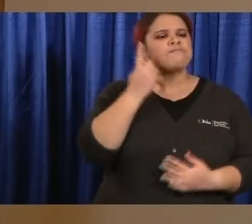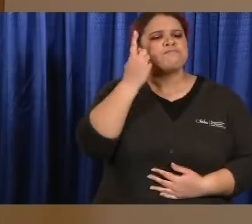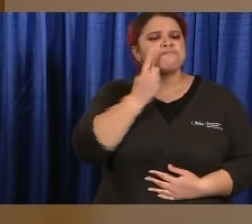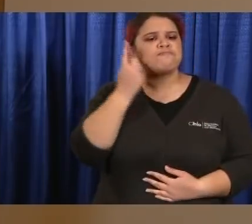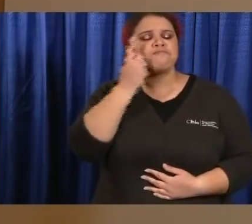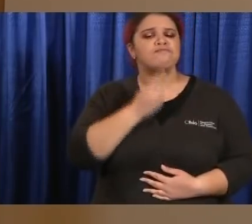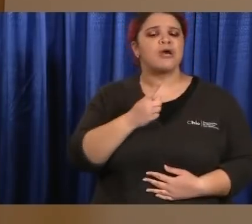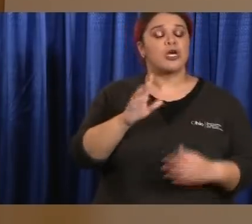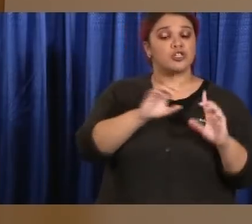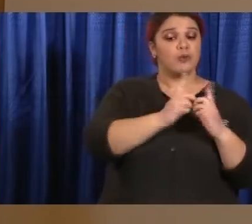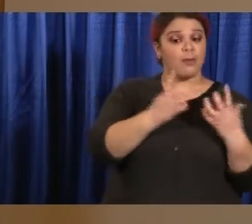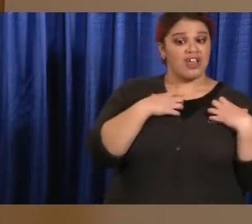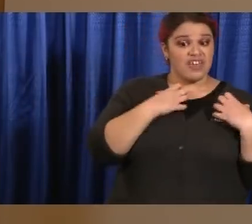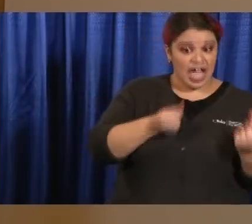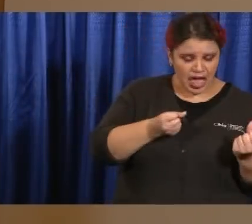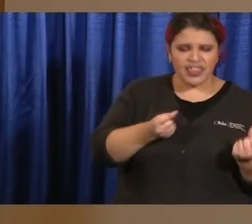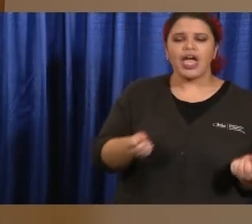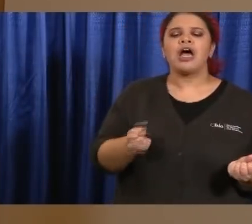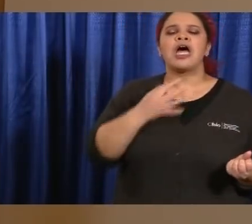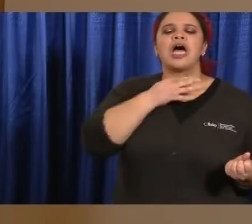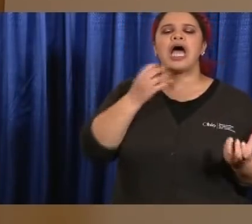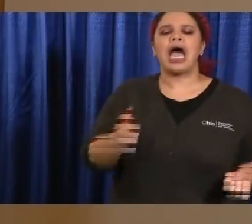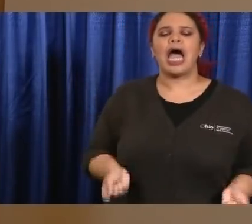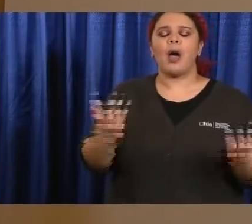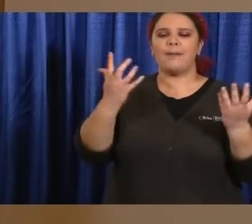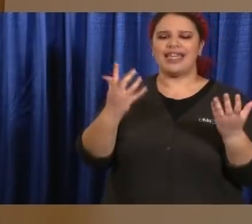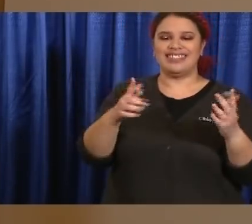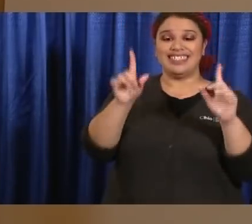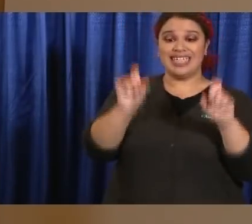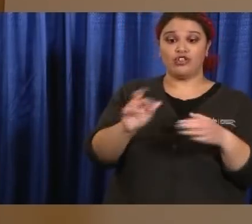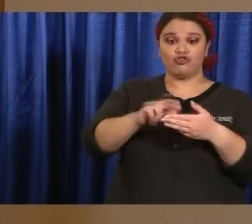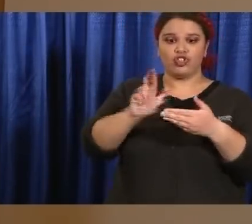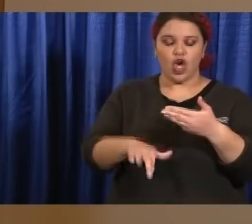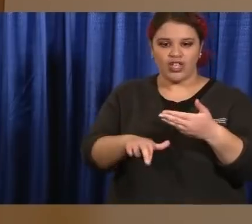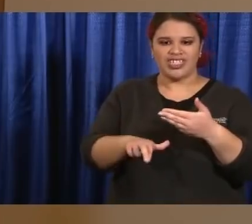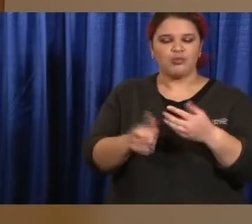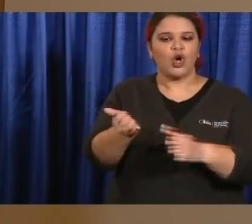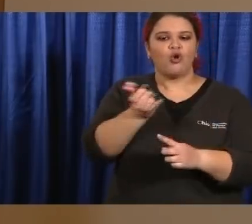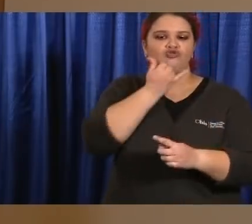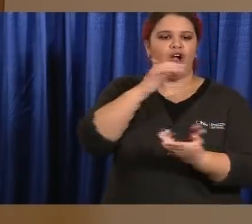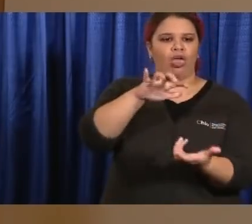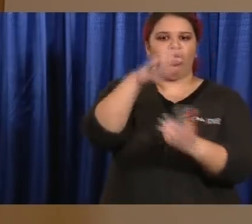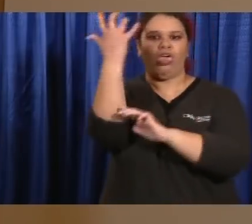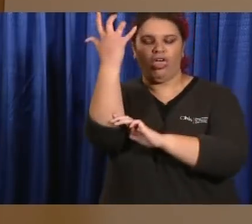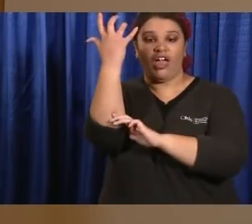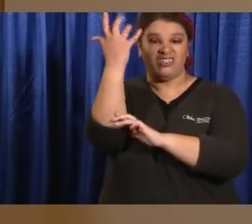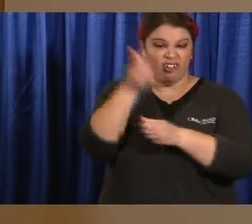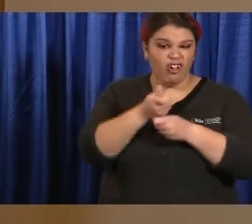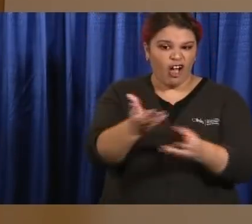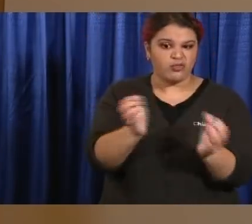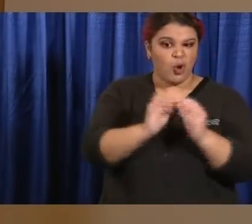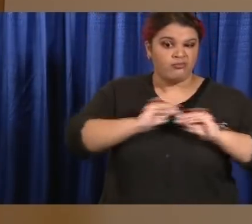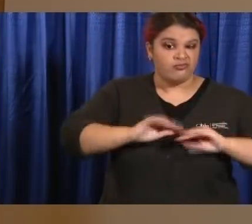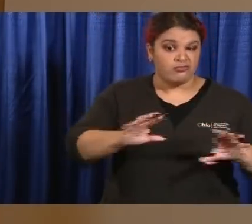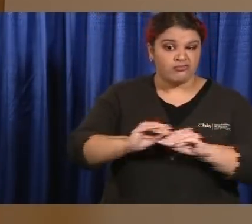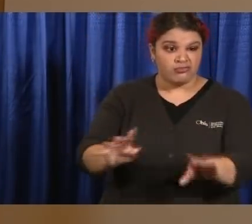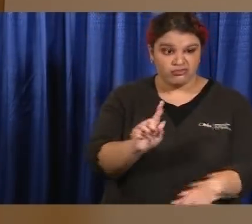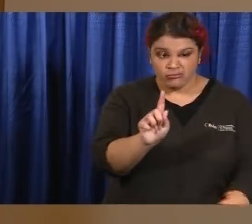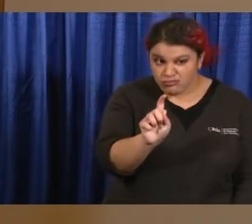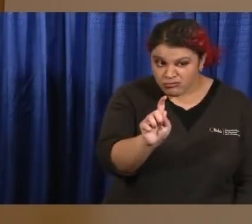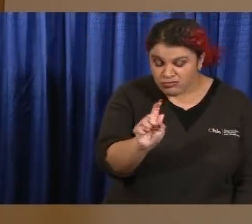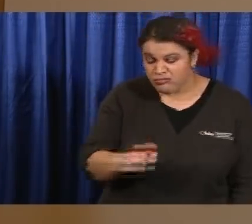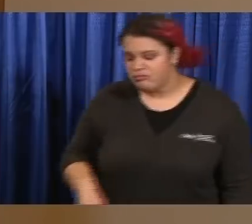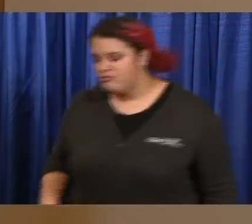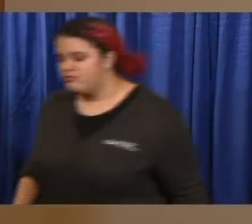how much do you think that contributed to the result of the spread in our state? So I don't believe that we are able